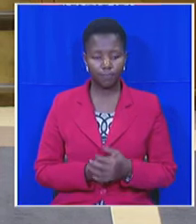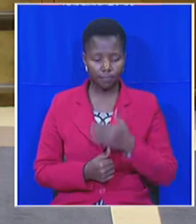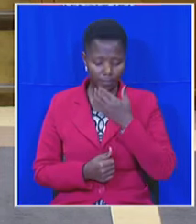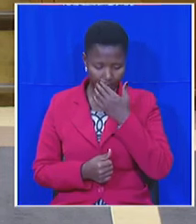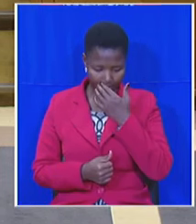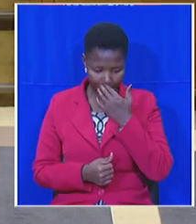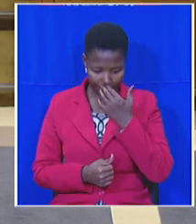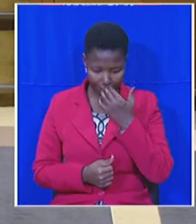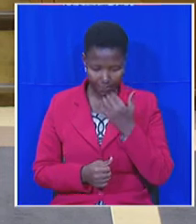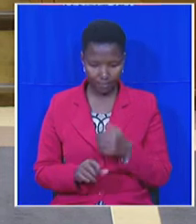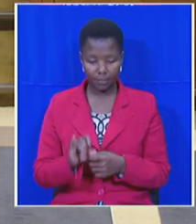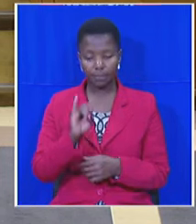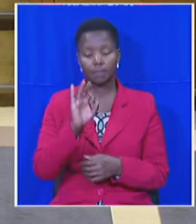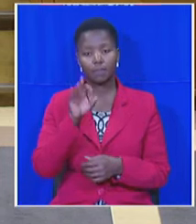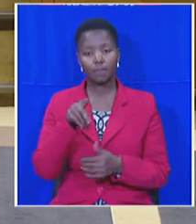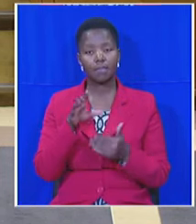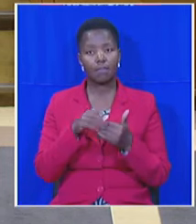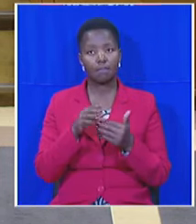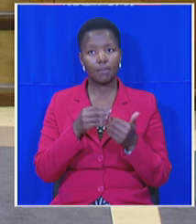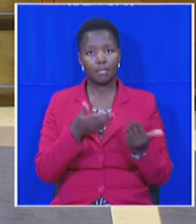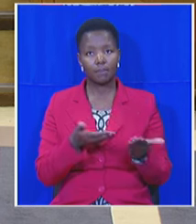Honourable Member of the IFP.